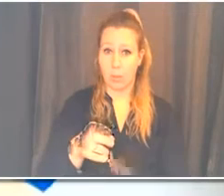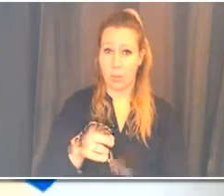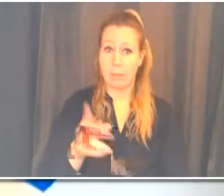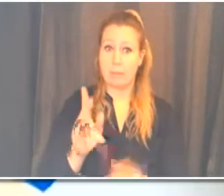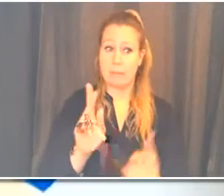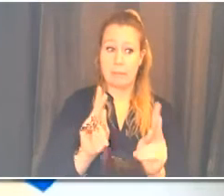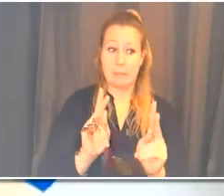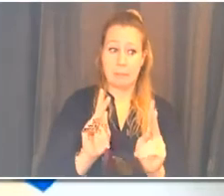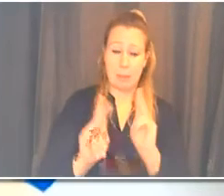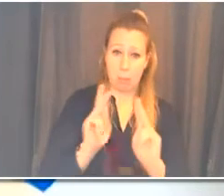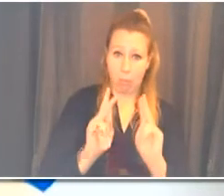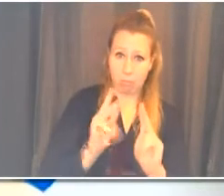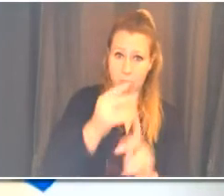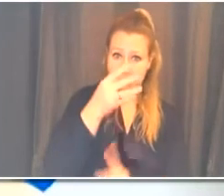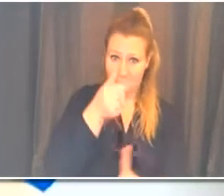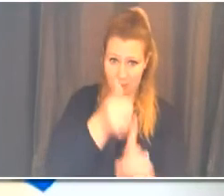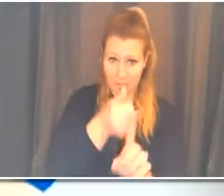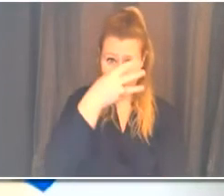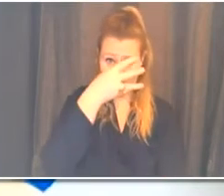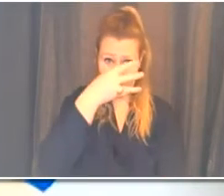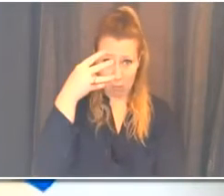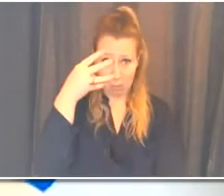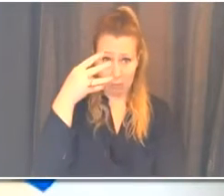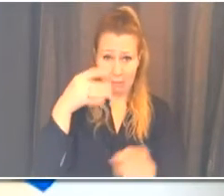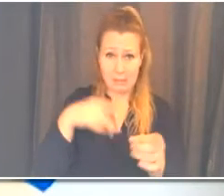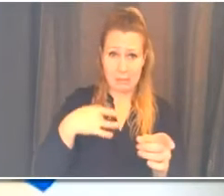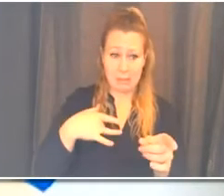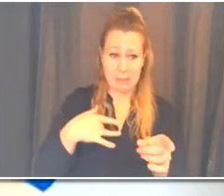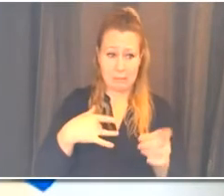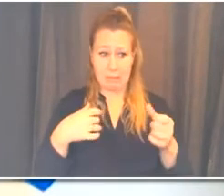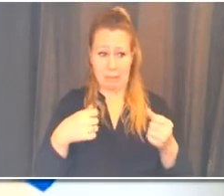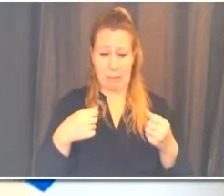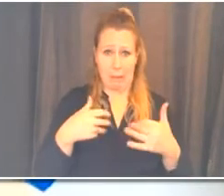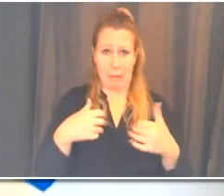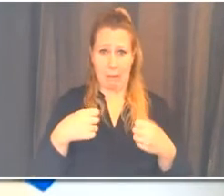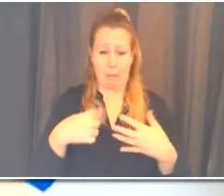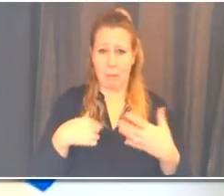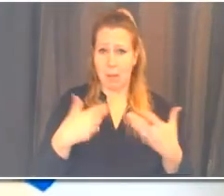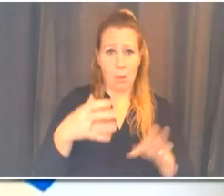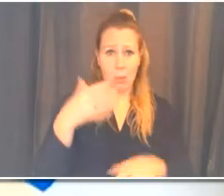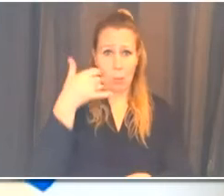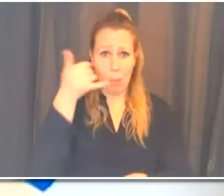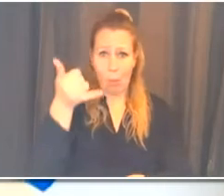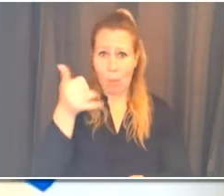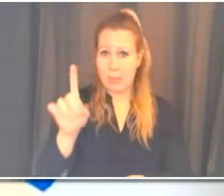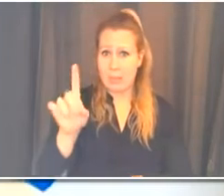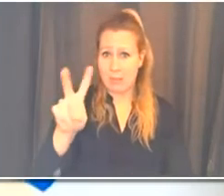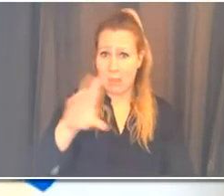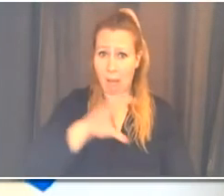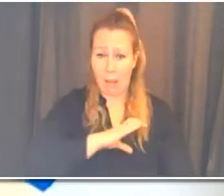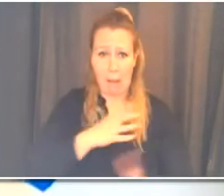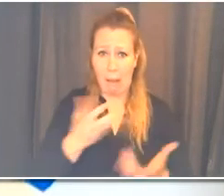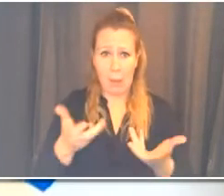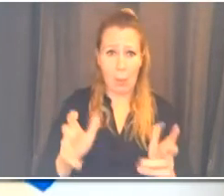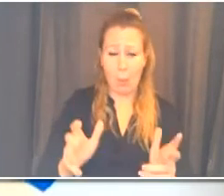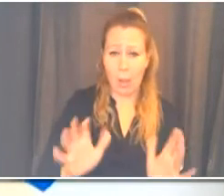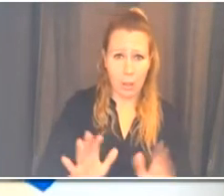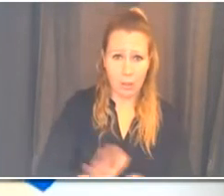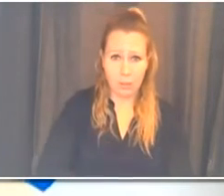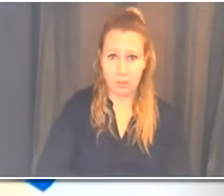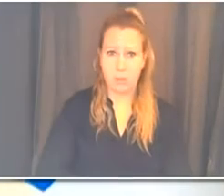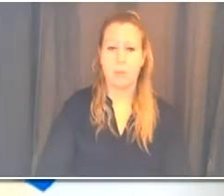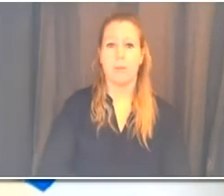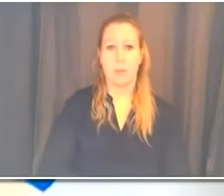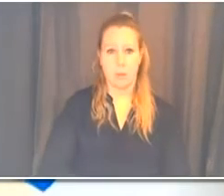the census uh response immigrant communities are not responding and so this is this is a I think a big issue